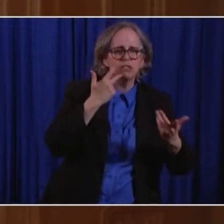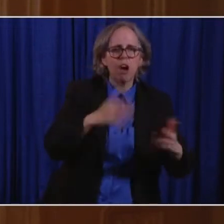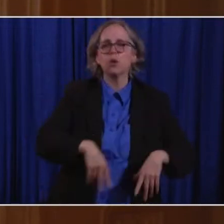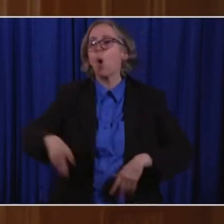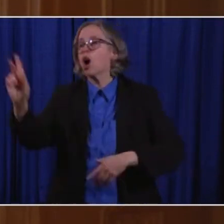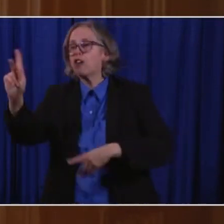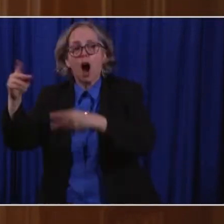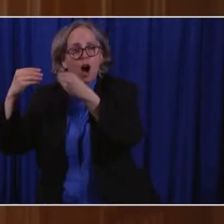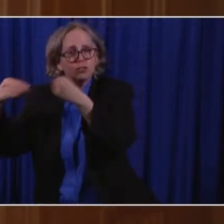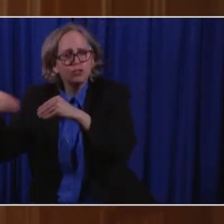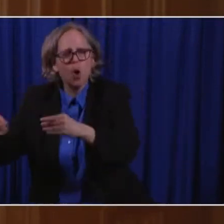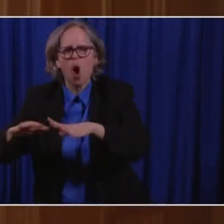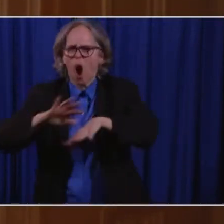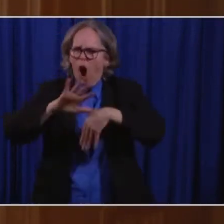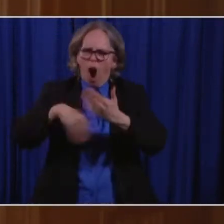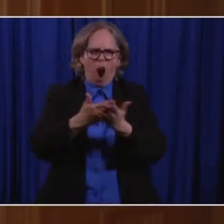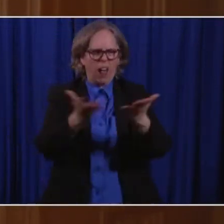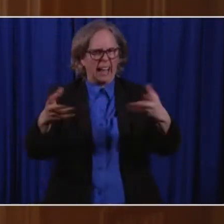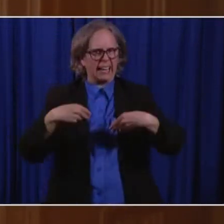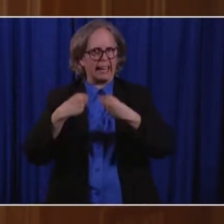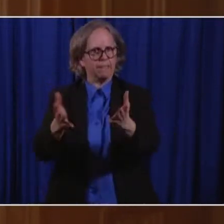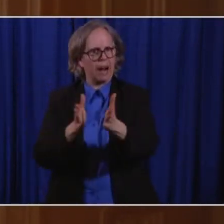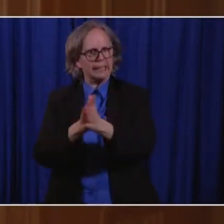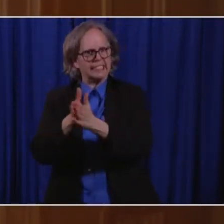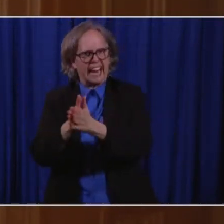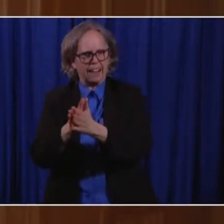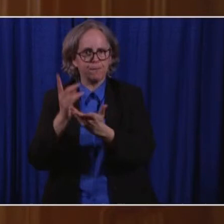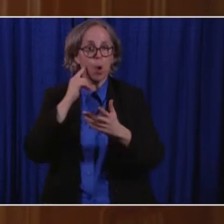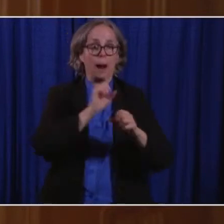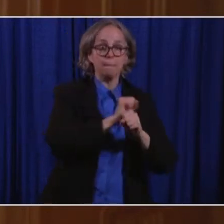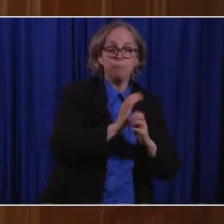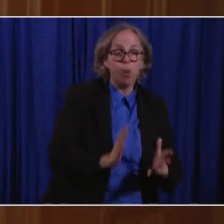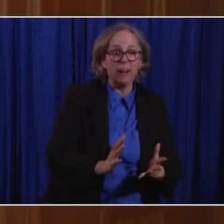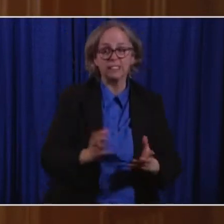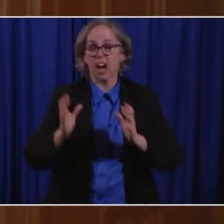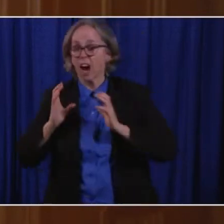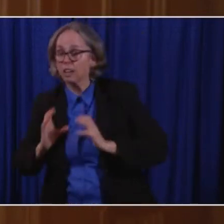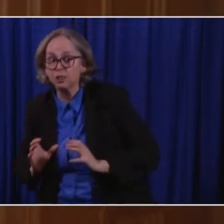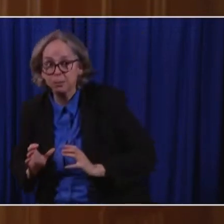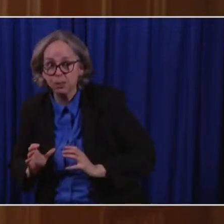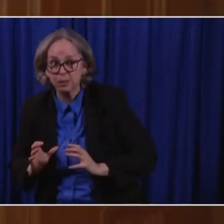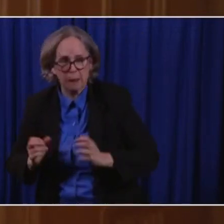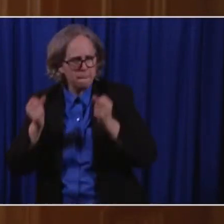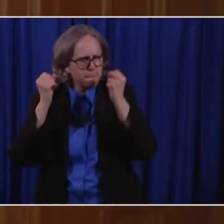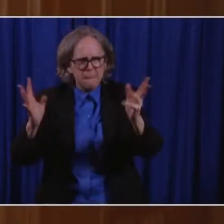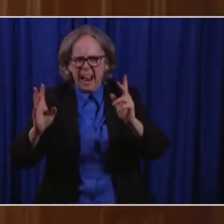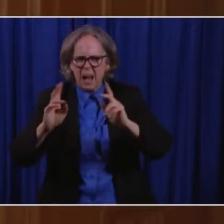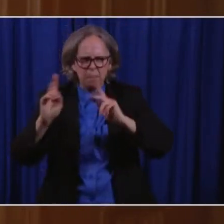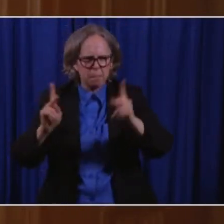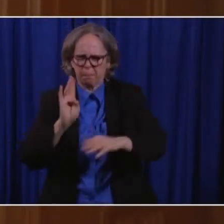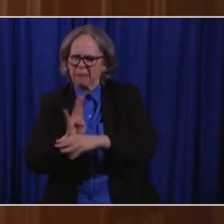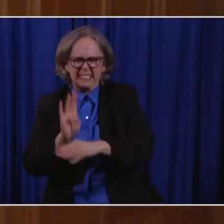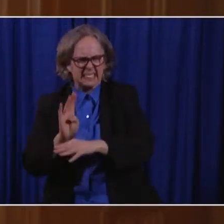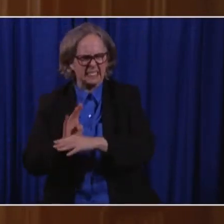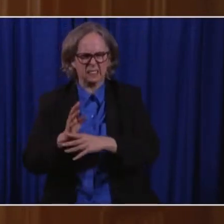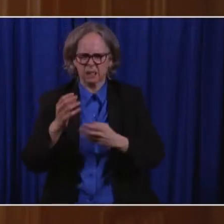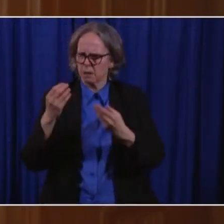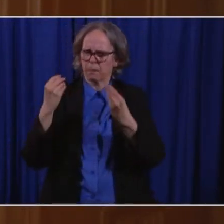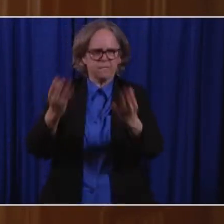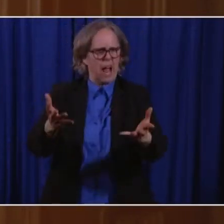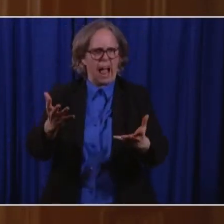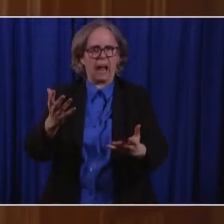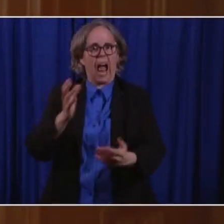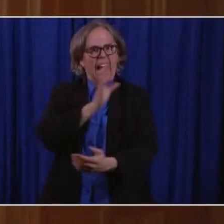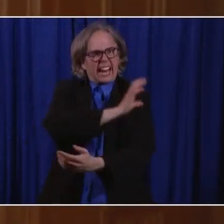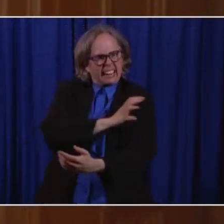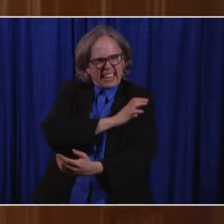in cash. And Scott's Miracle-Gro, Worthington Industries, Marathon, and many others have provided clinics at their work sites